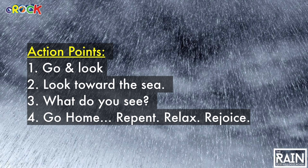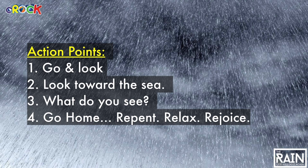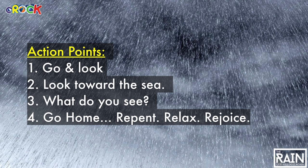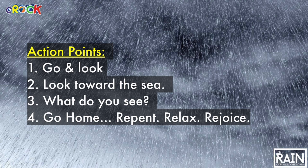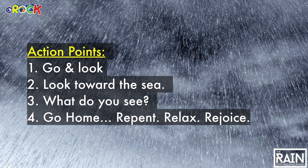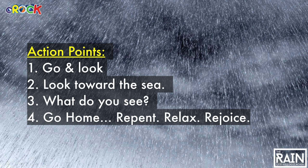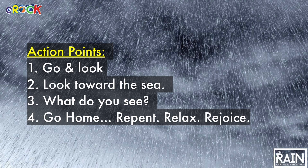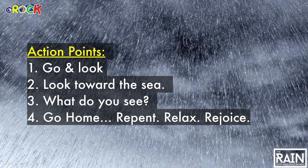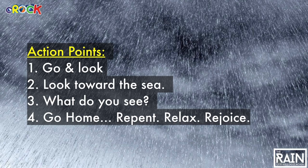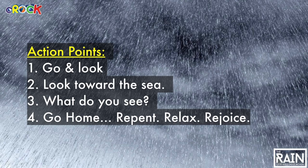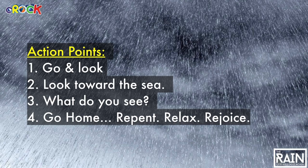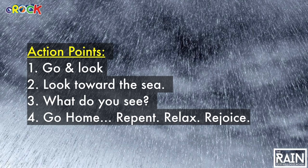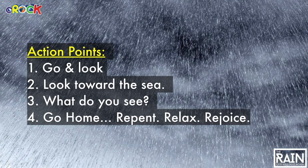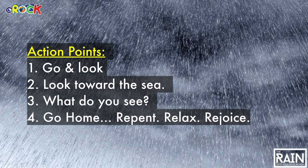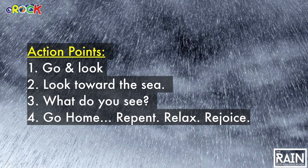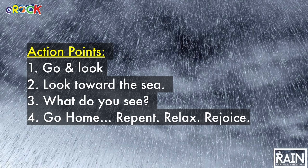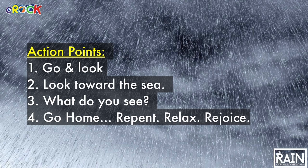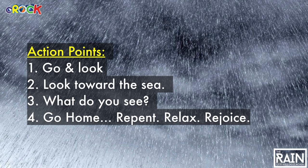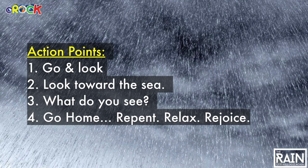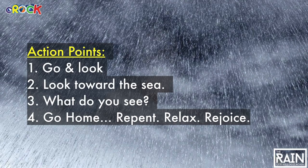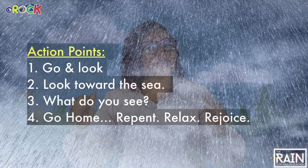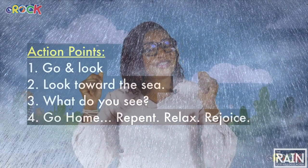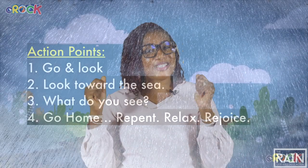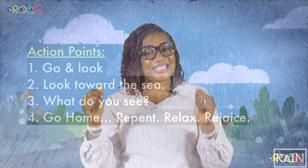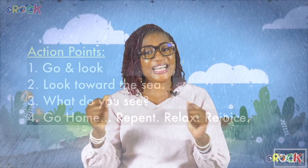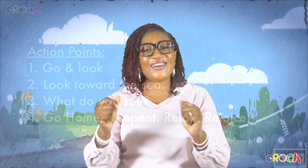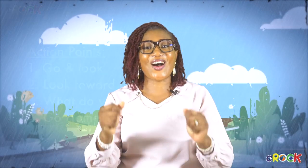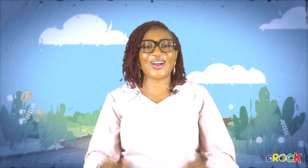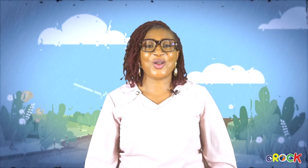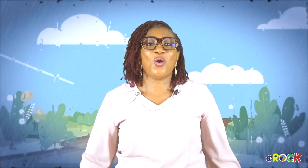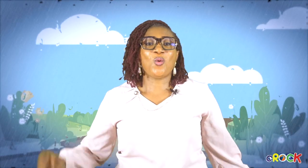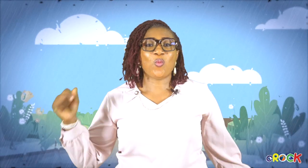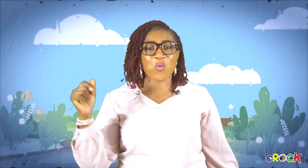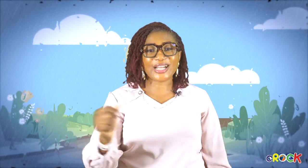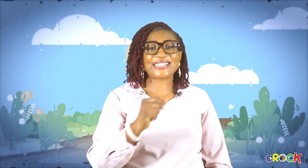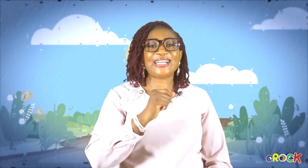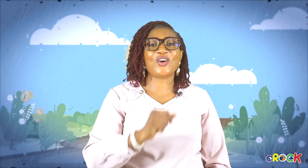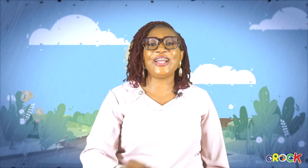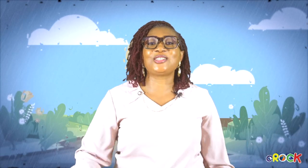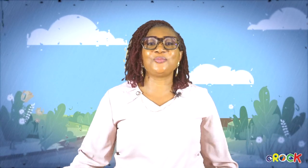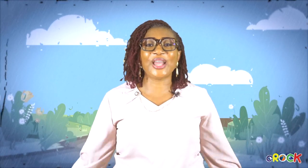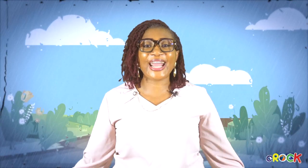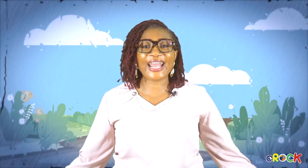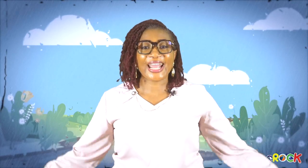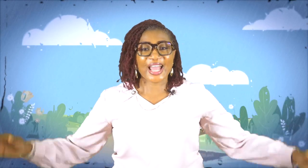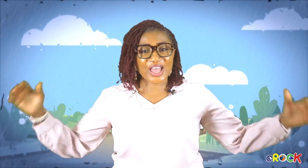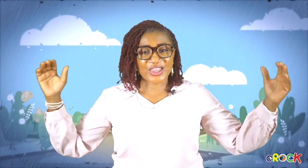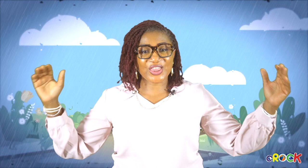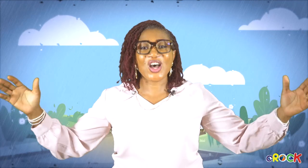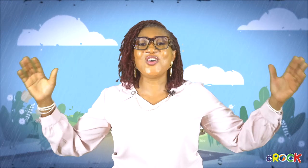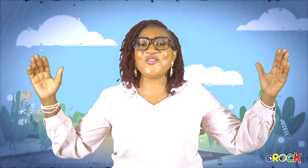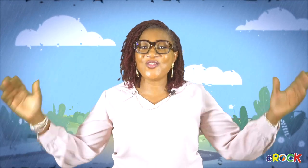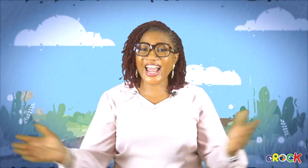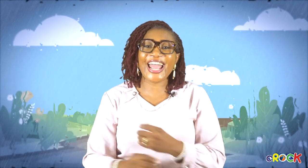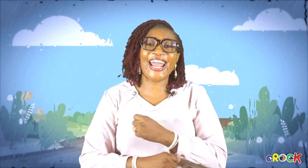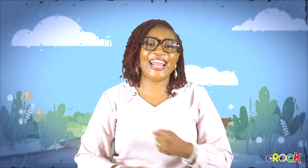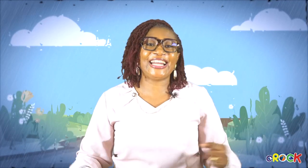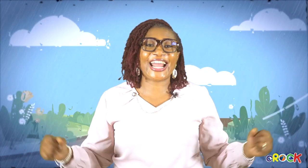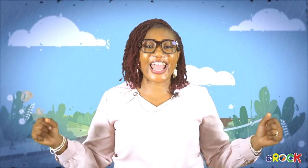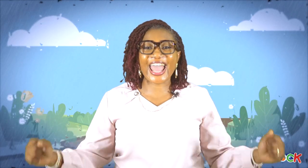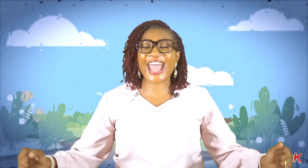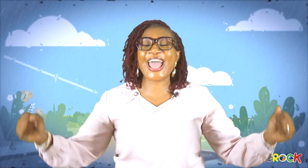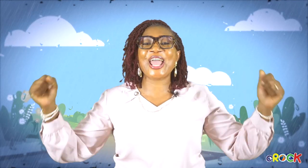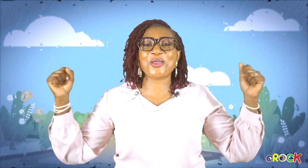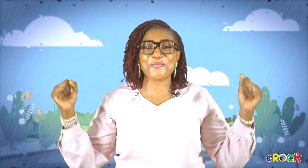relax, and rejoice evermore. So, cROCK, What's it going to be? The